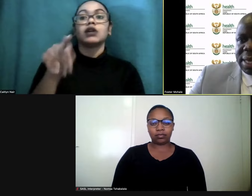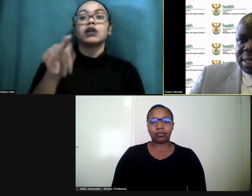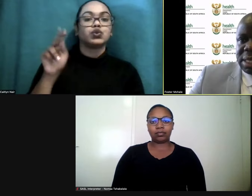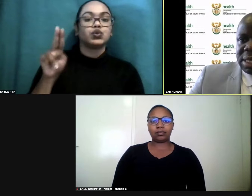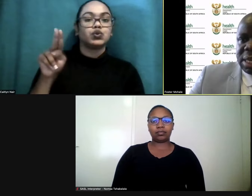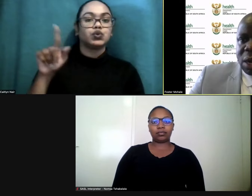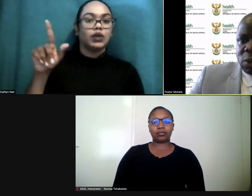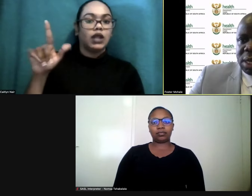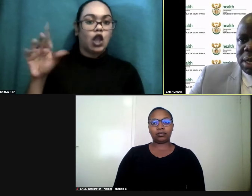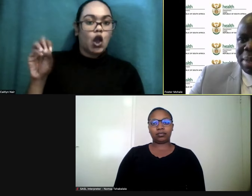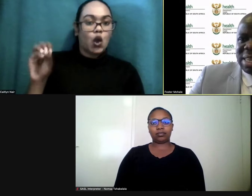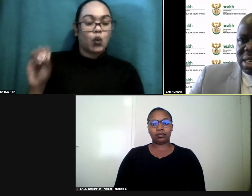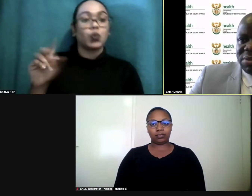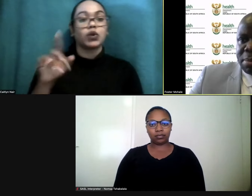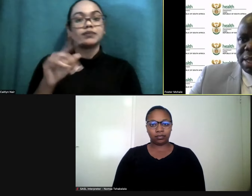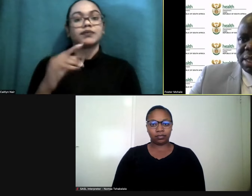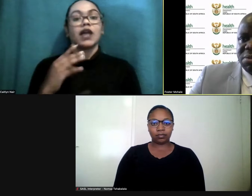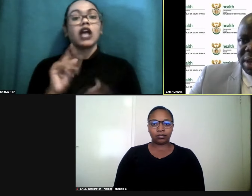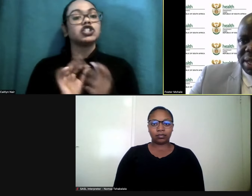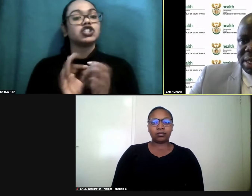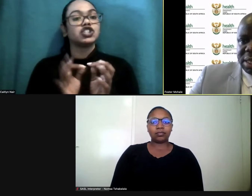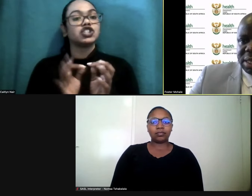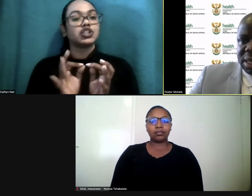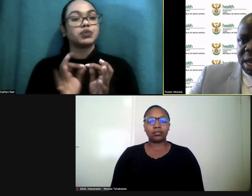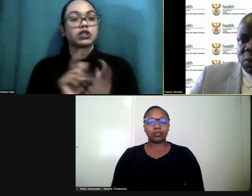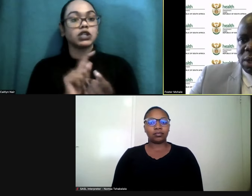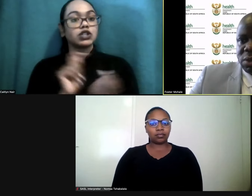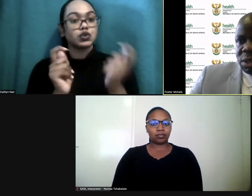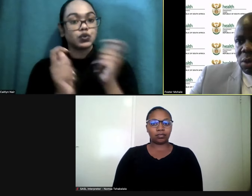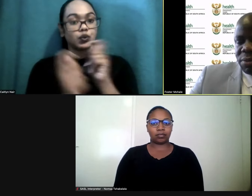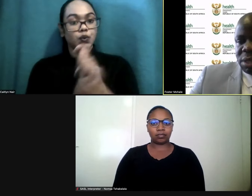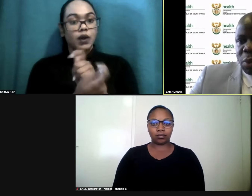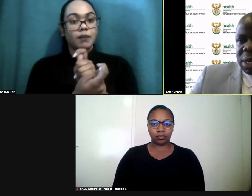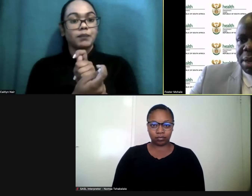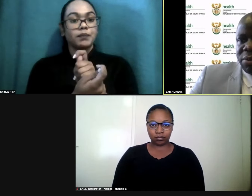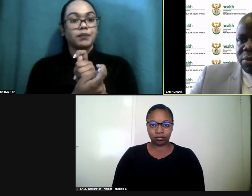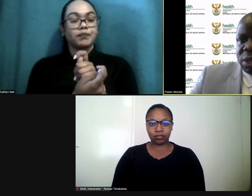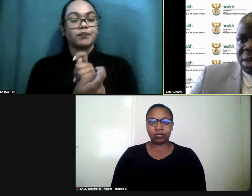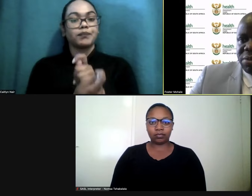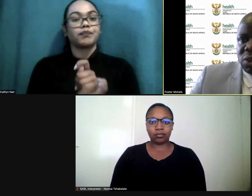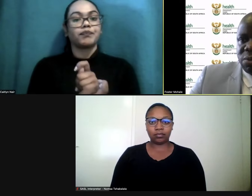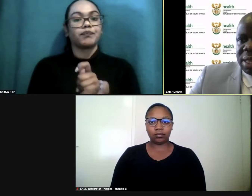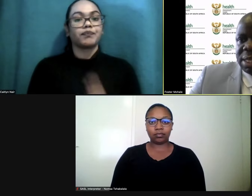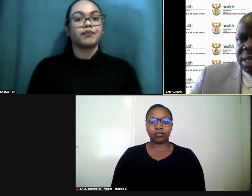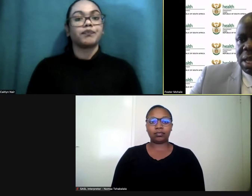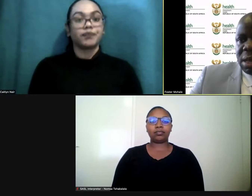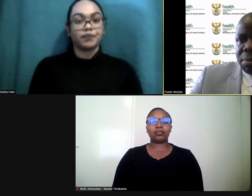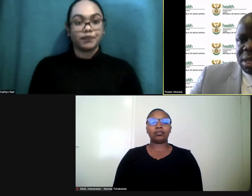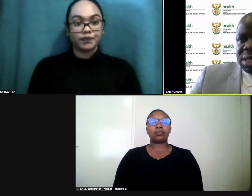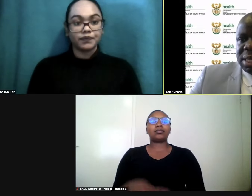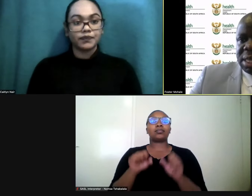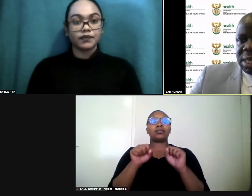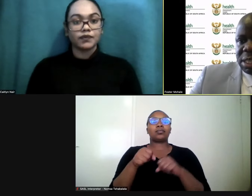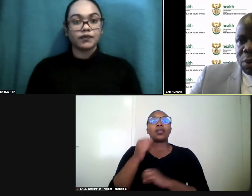increase in cases in Gauteng being driven by this variant? I know you have responded, but for the benefit of others, please just respond